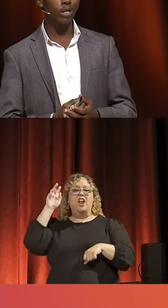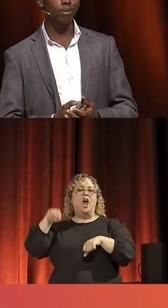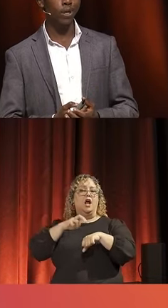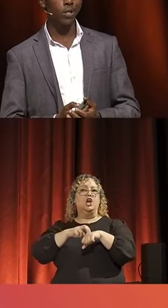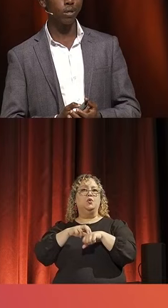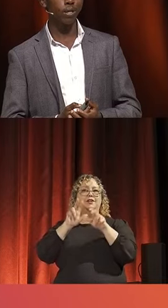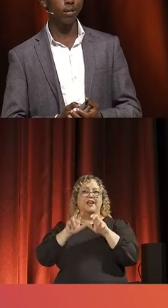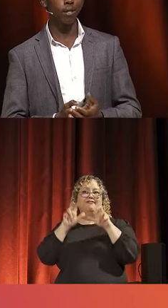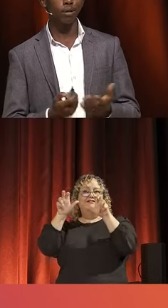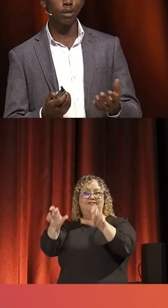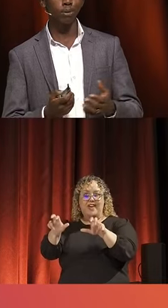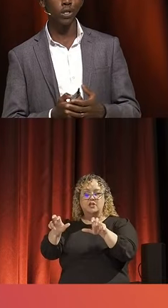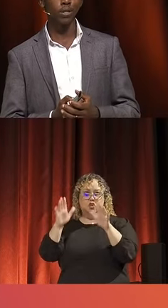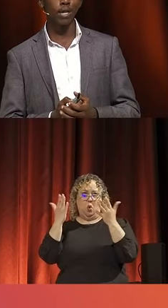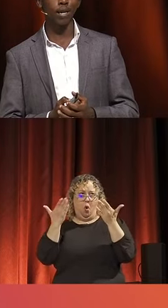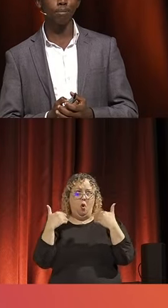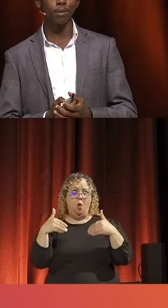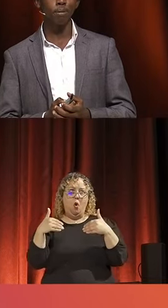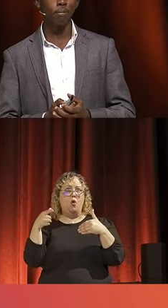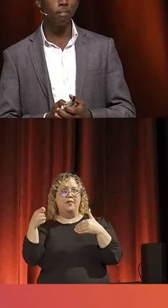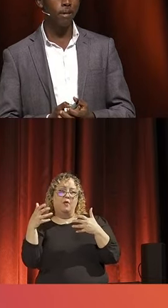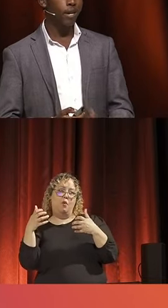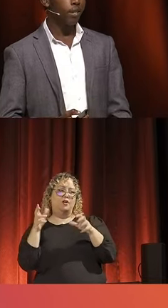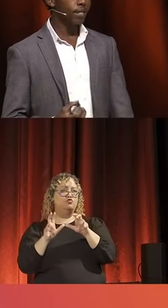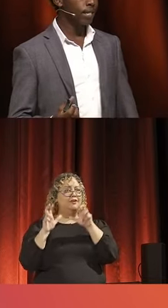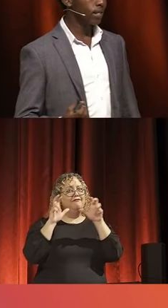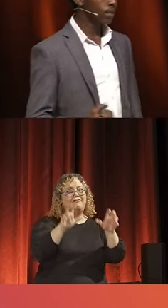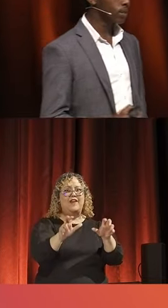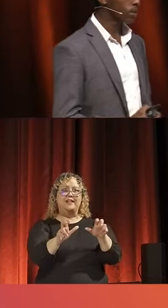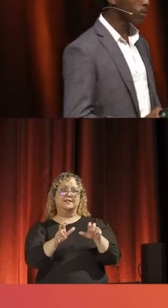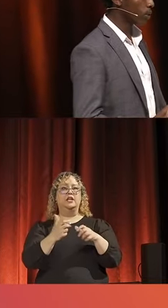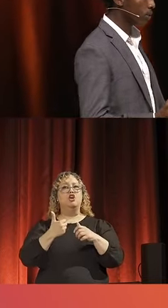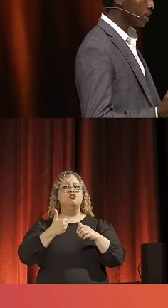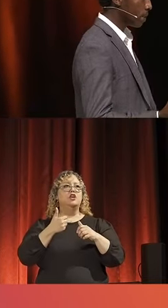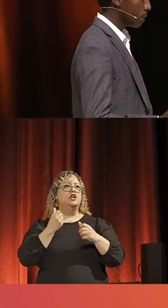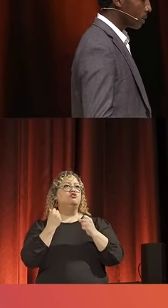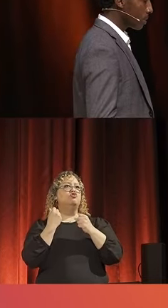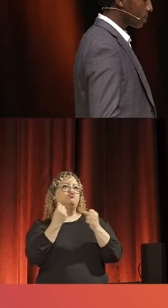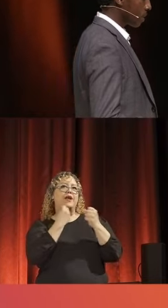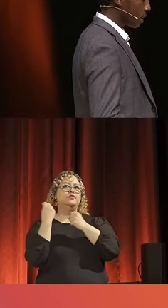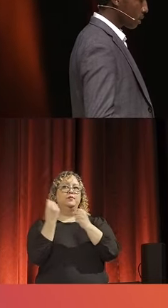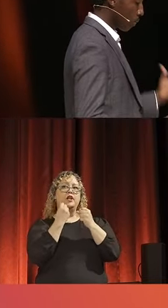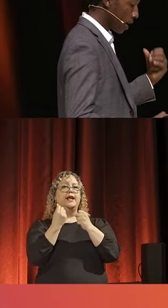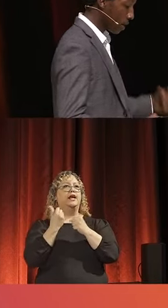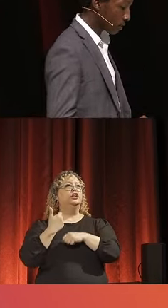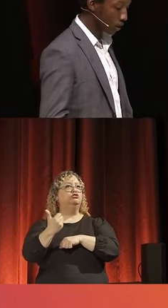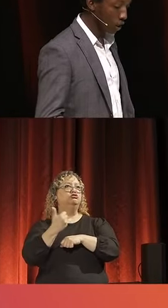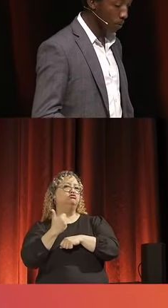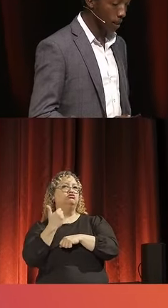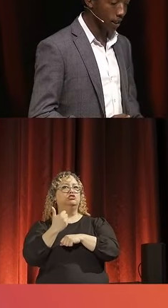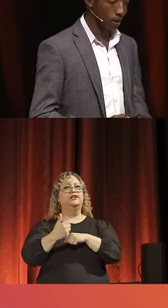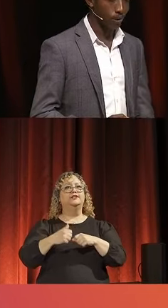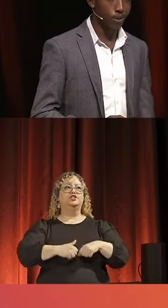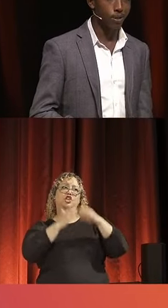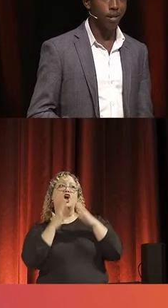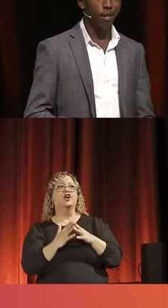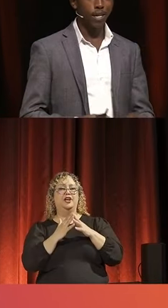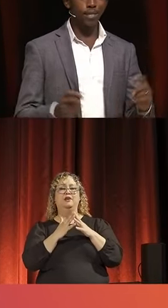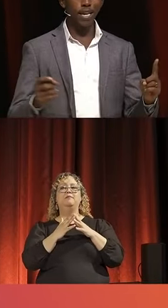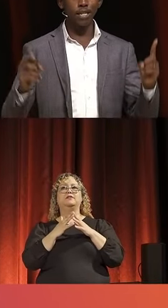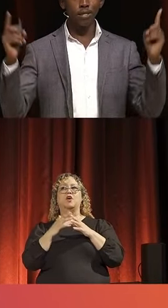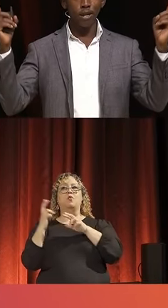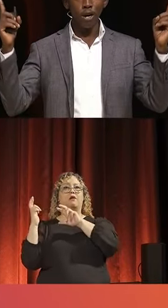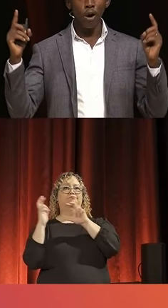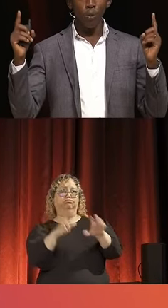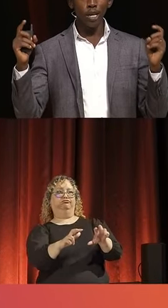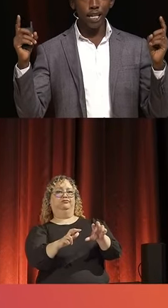in transportation startups. They sent us one of those emails we had in the opening keynote. It